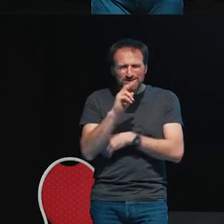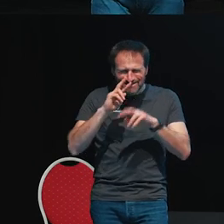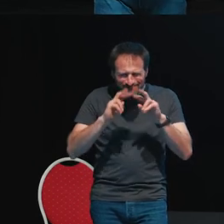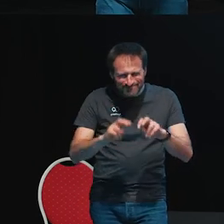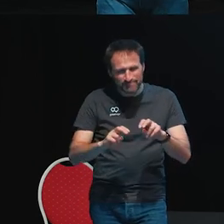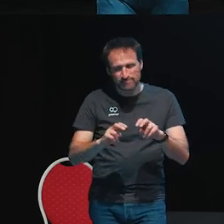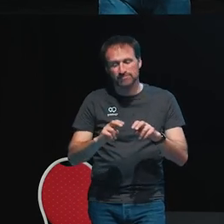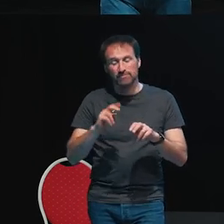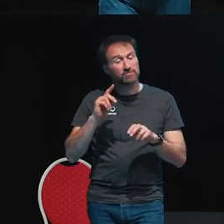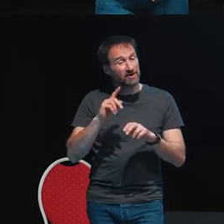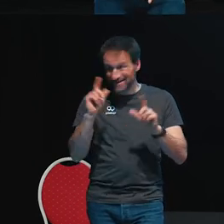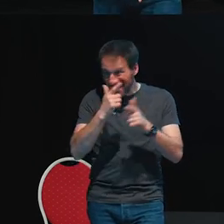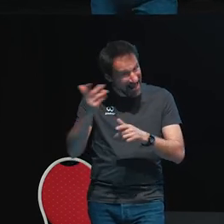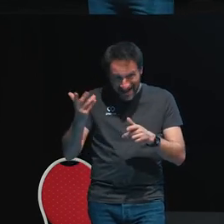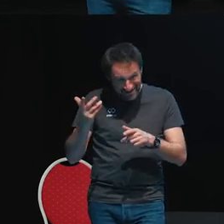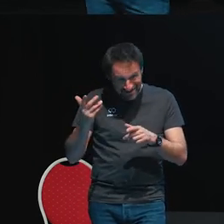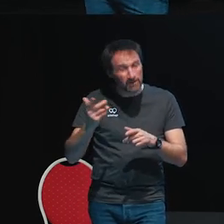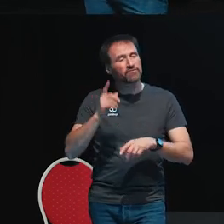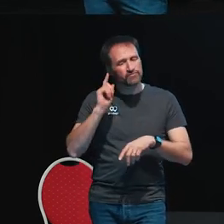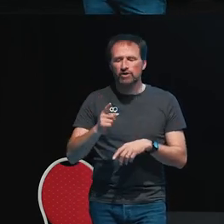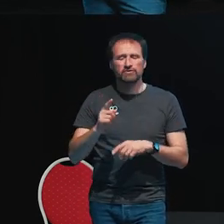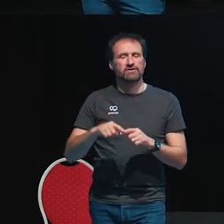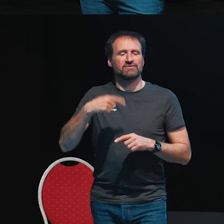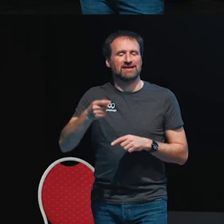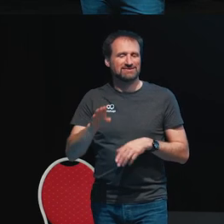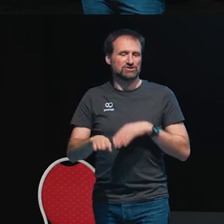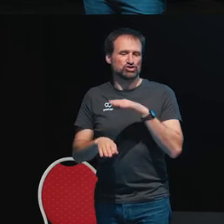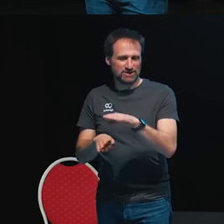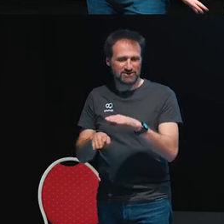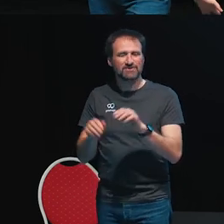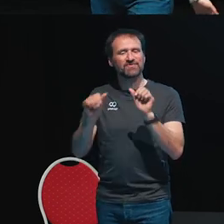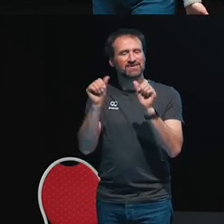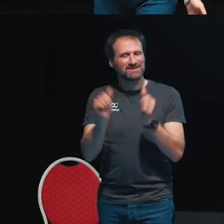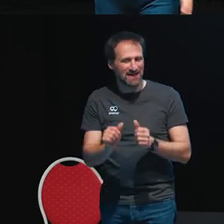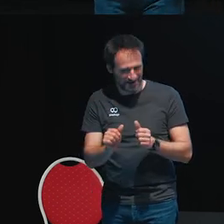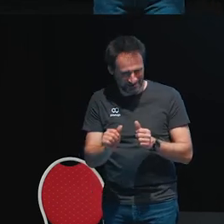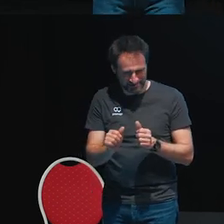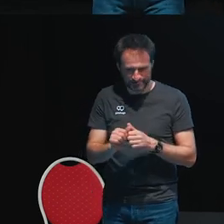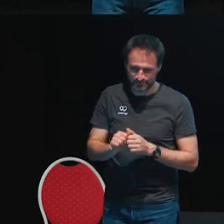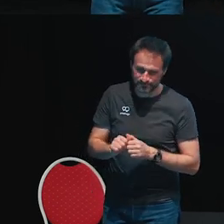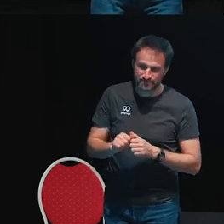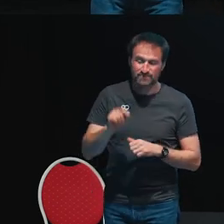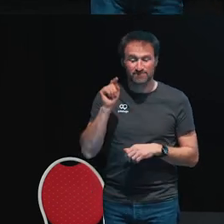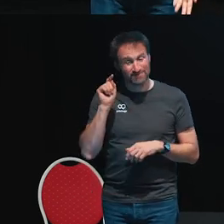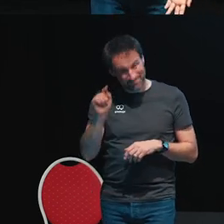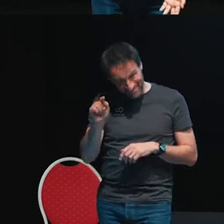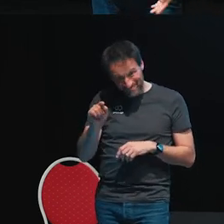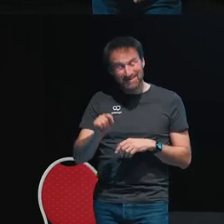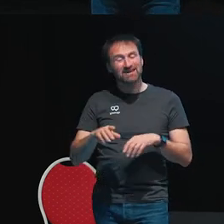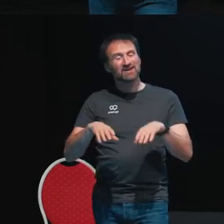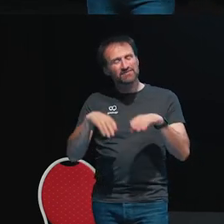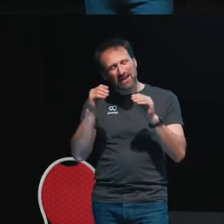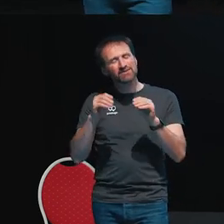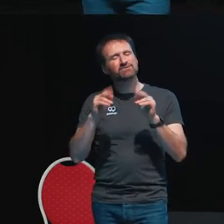to next step, designing. So at this stage, you still do not write specification text. You start designing features.